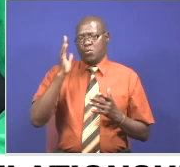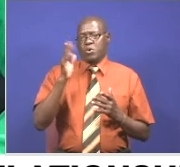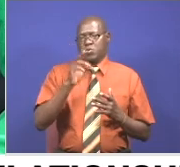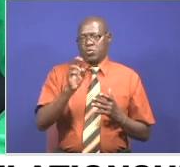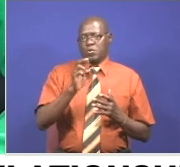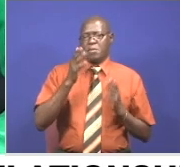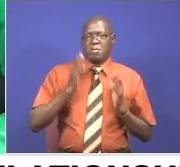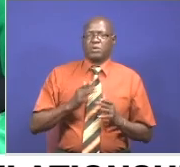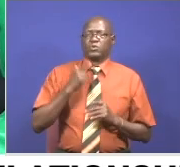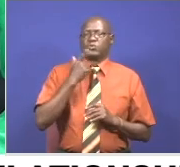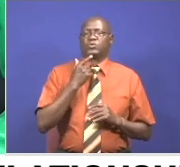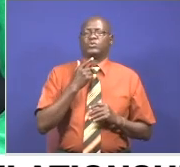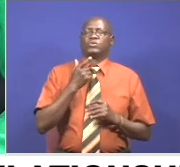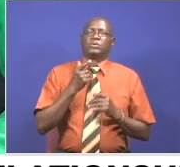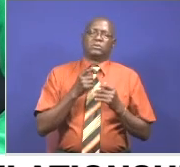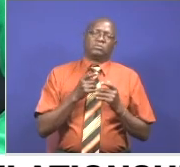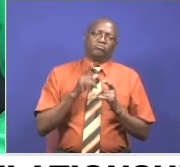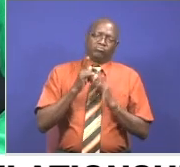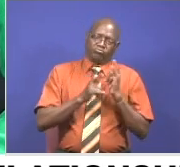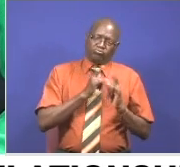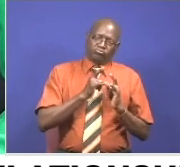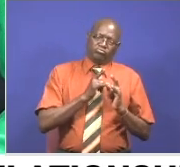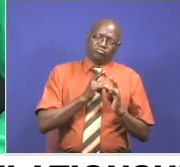dating or who the person you are looking for to